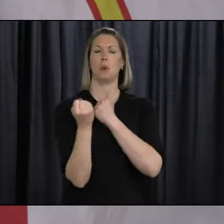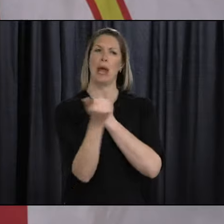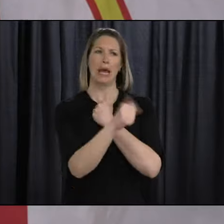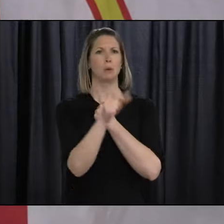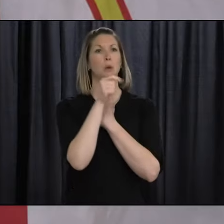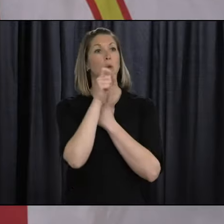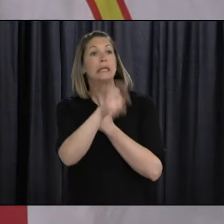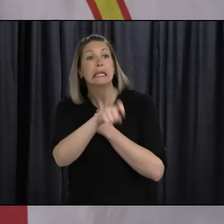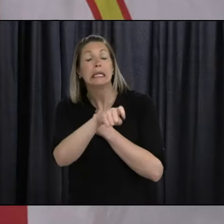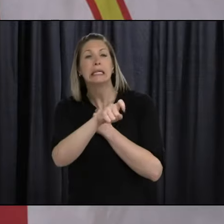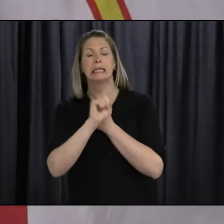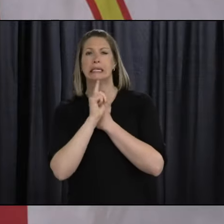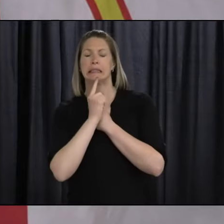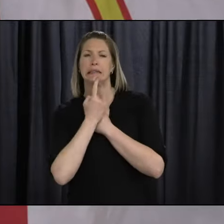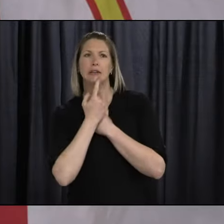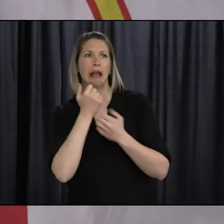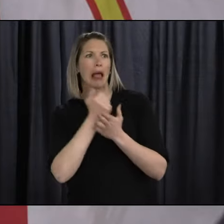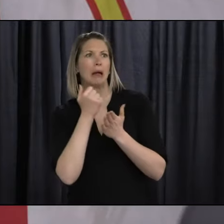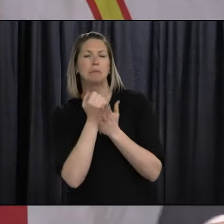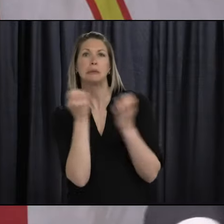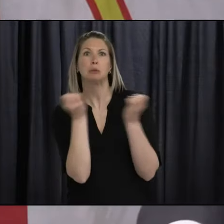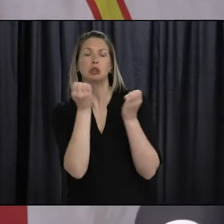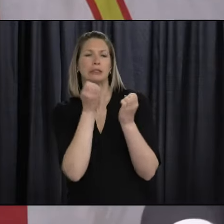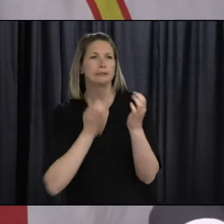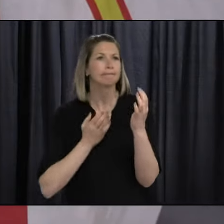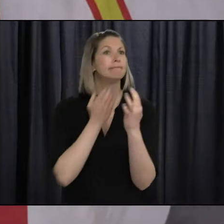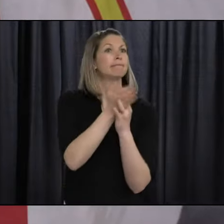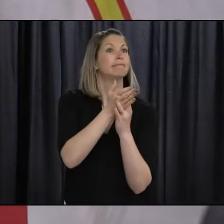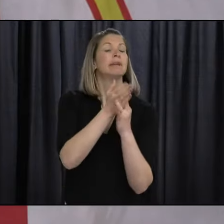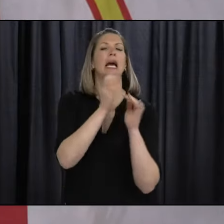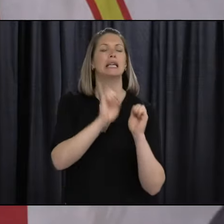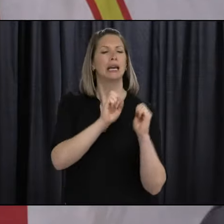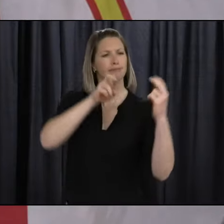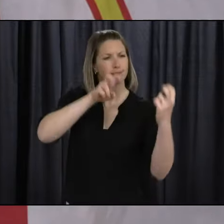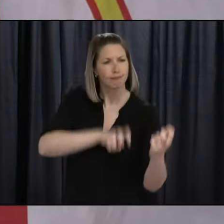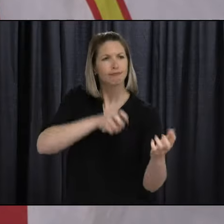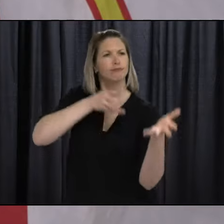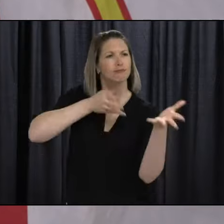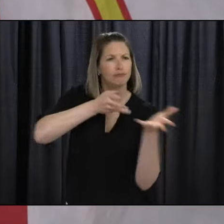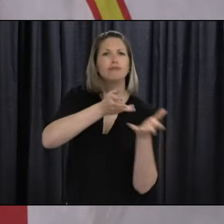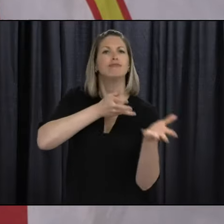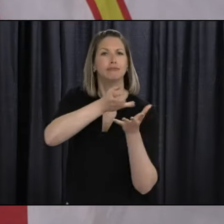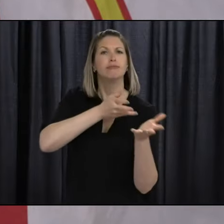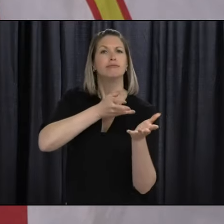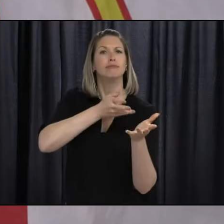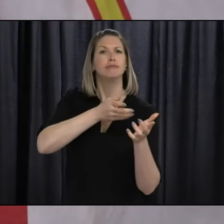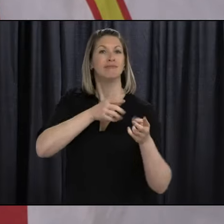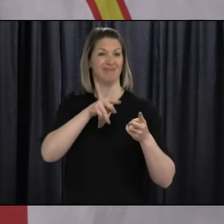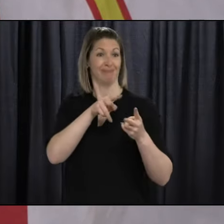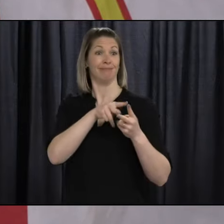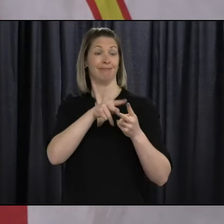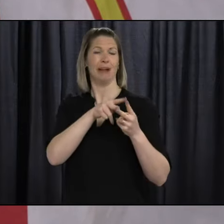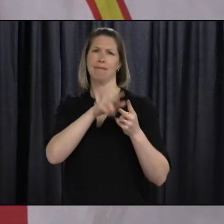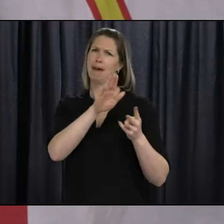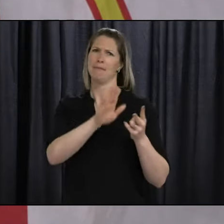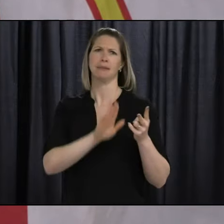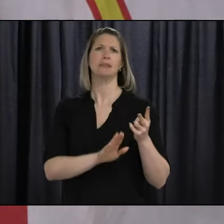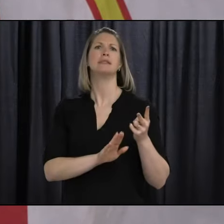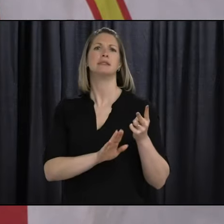or maybe intervene in a mental health related crisis. So as we continue to advance the